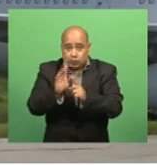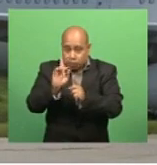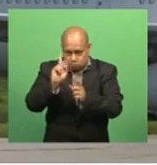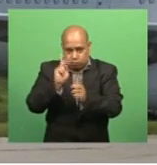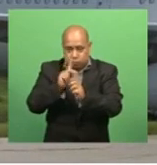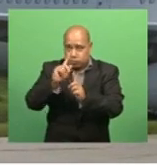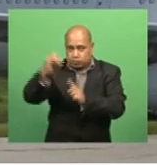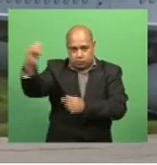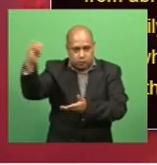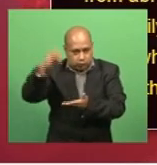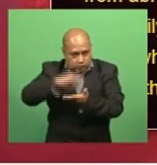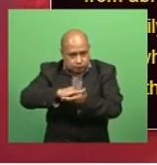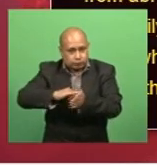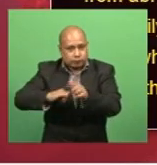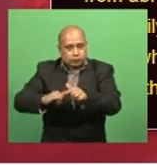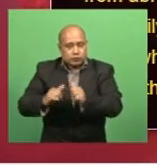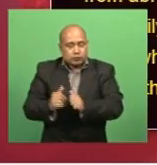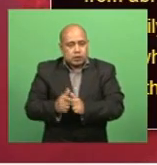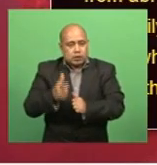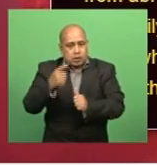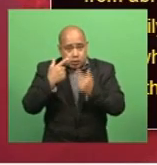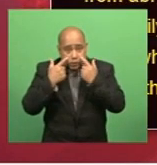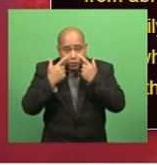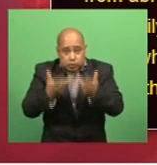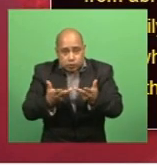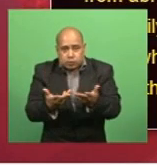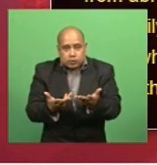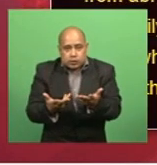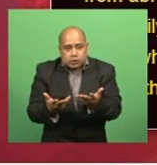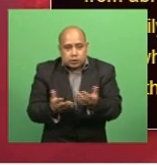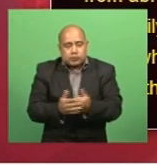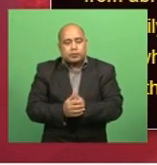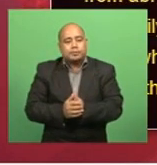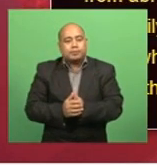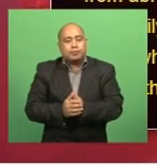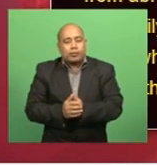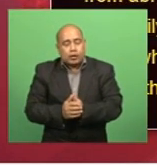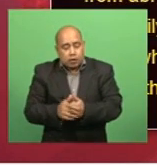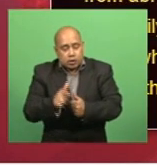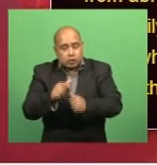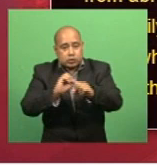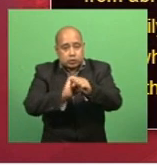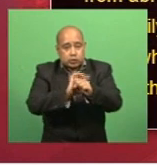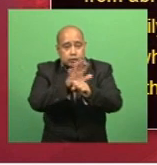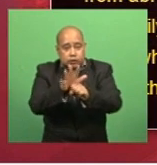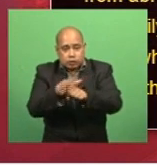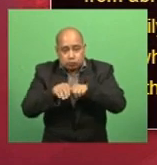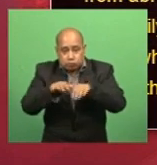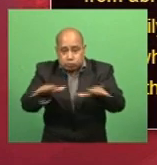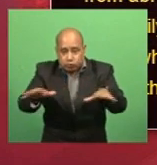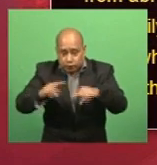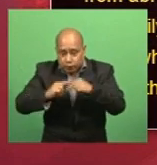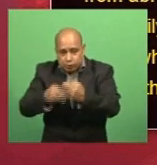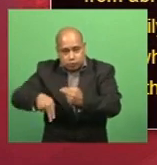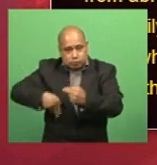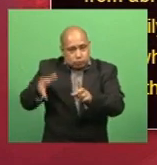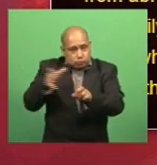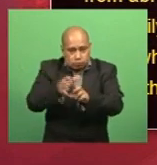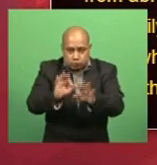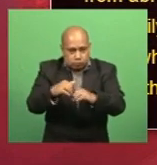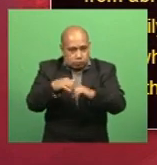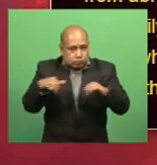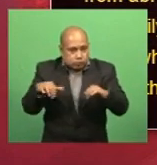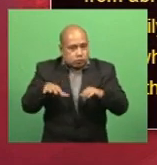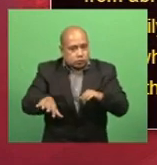could have been exposed to the virus. No family members, friends and relatives are allowed to meet with those who are under quarantine at